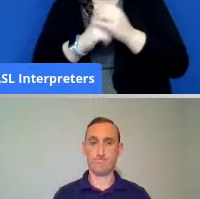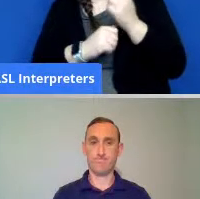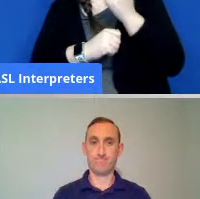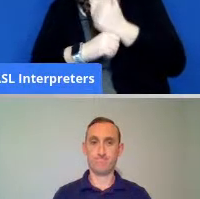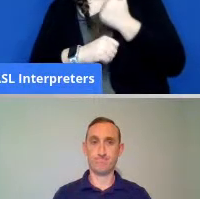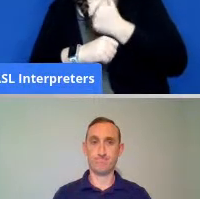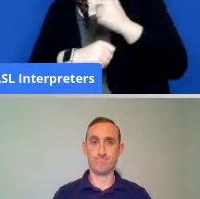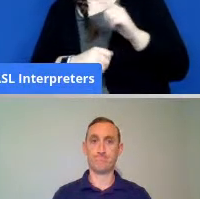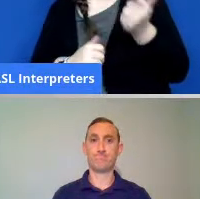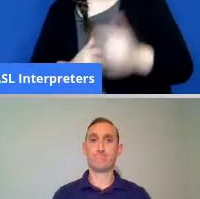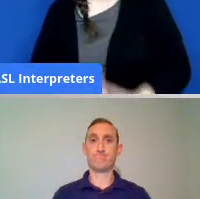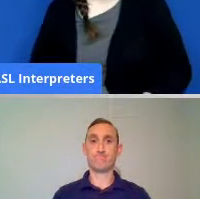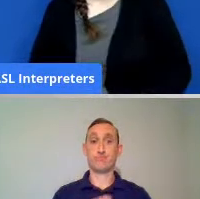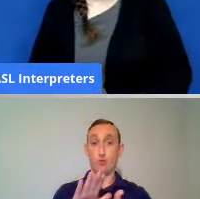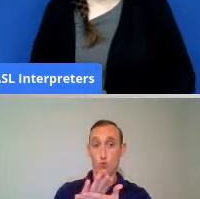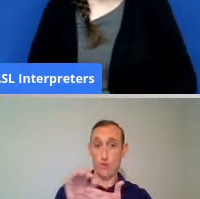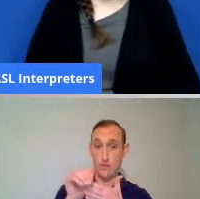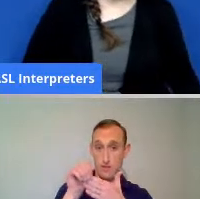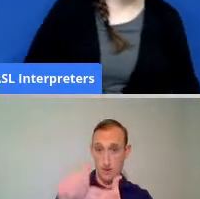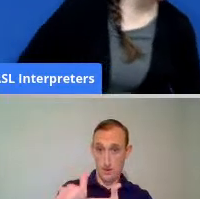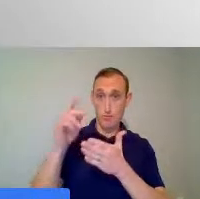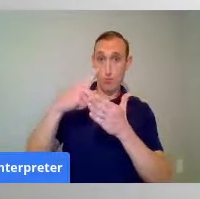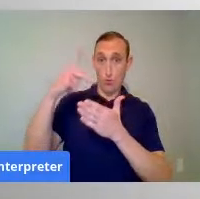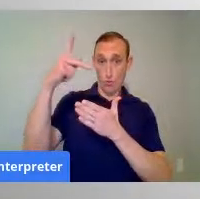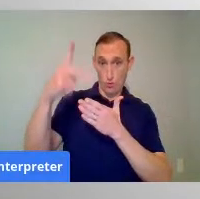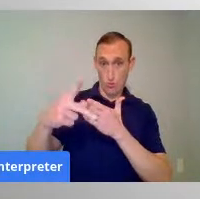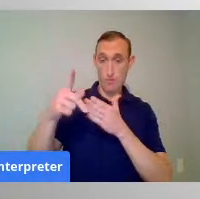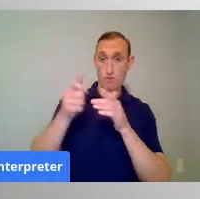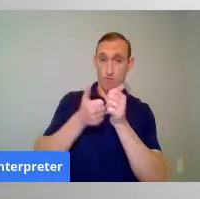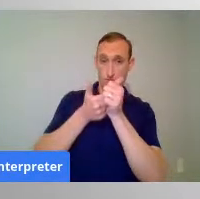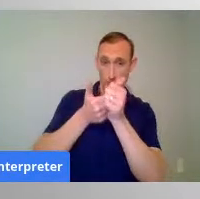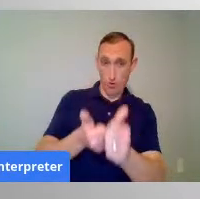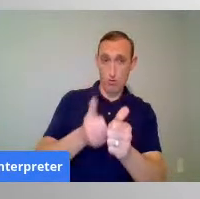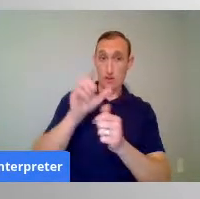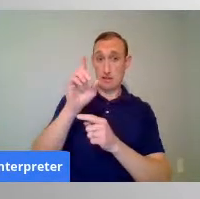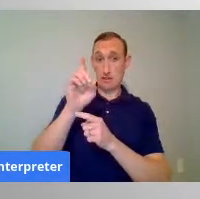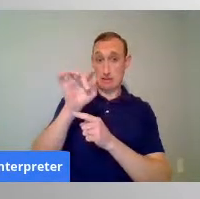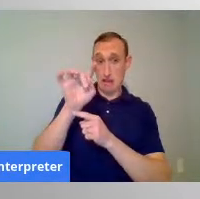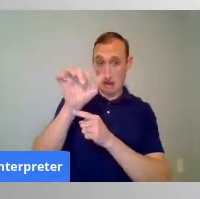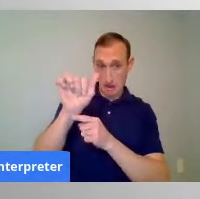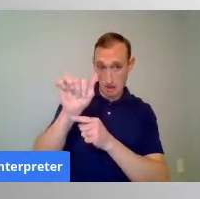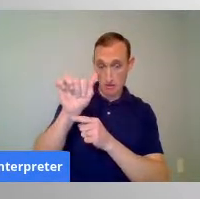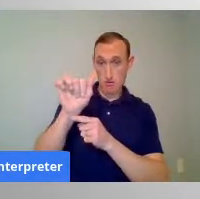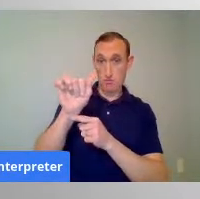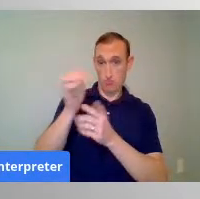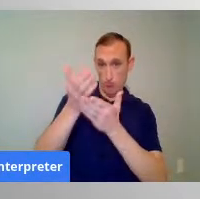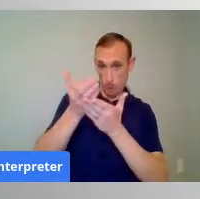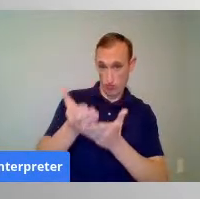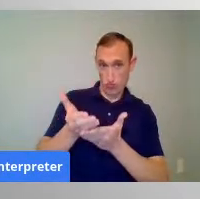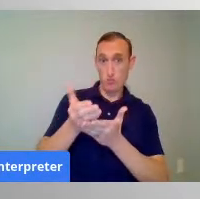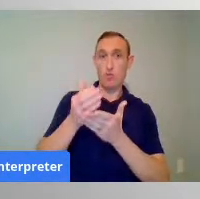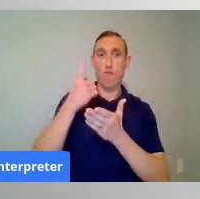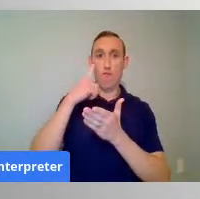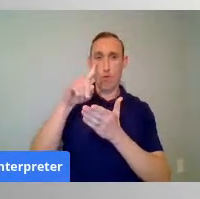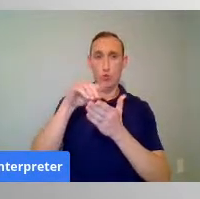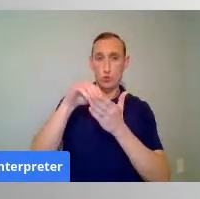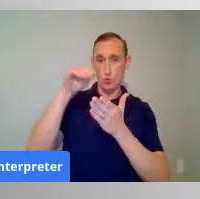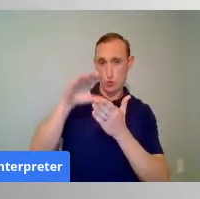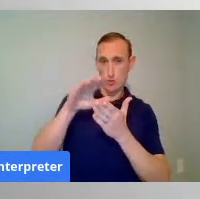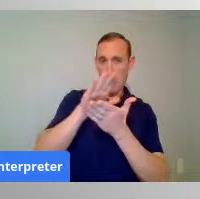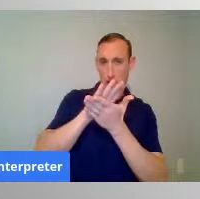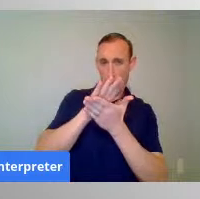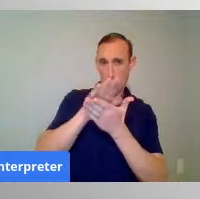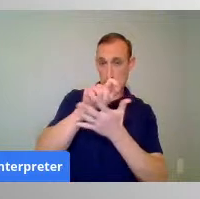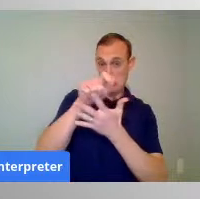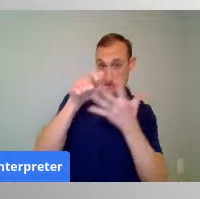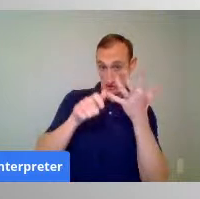It is school-led program that is aligned to data-driven decisions and students' area of academic need. This is funded